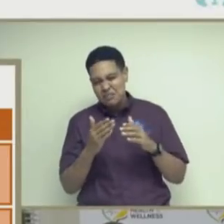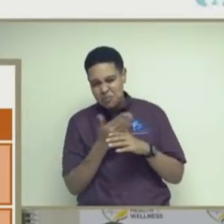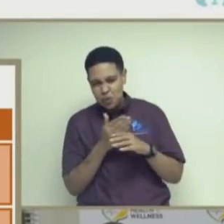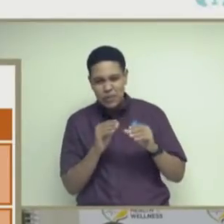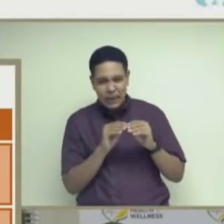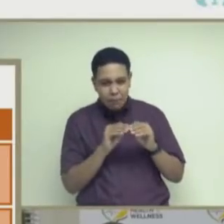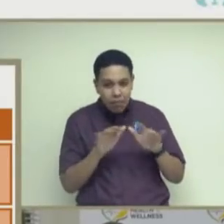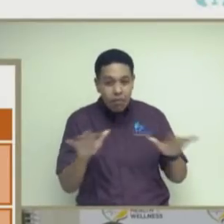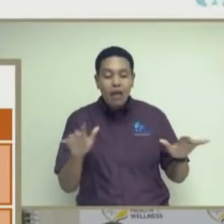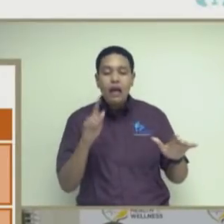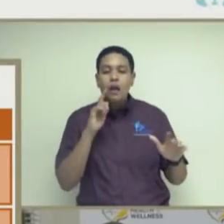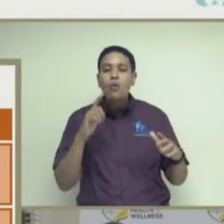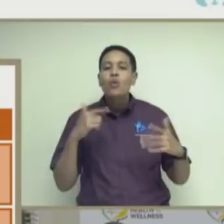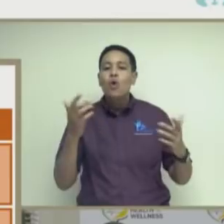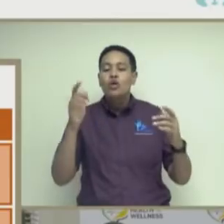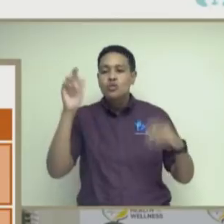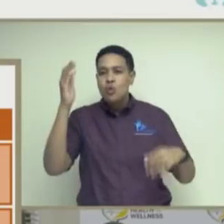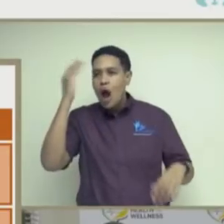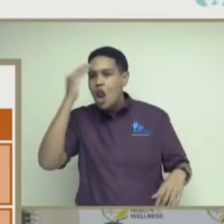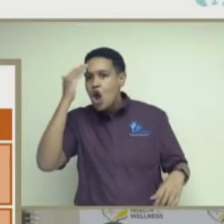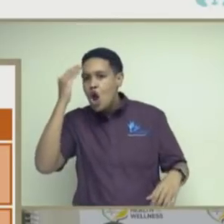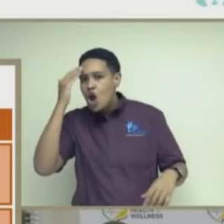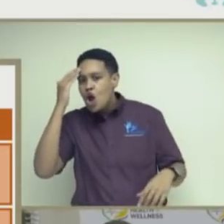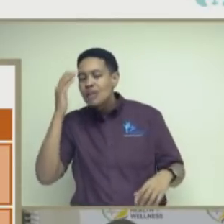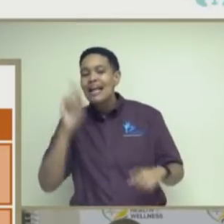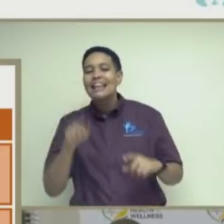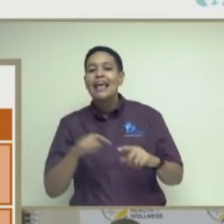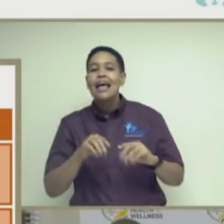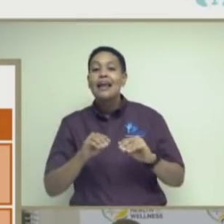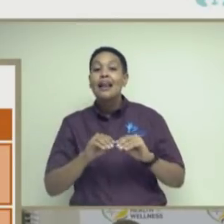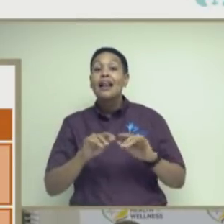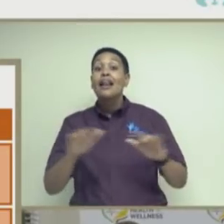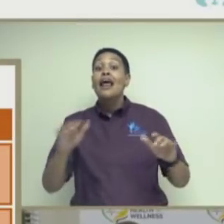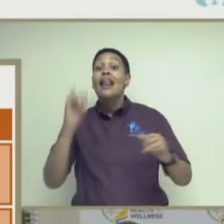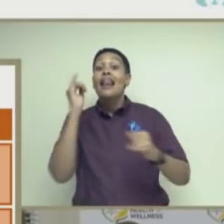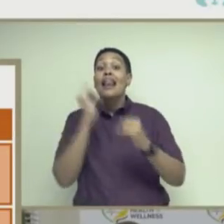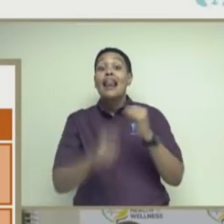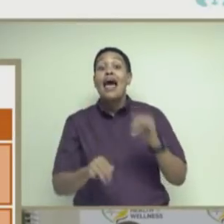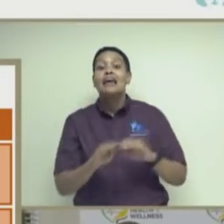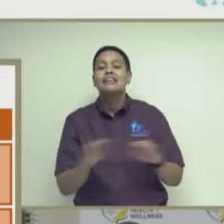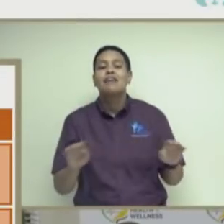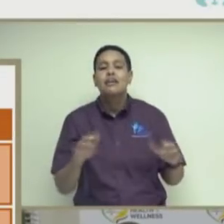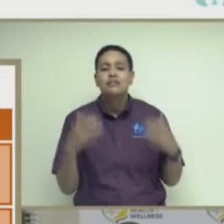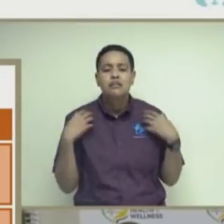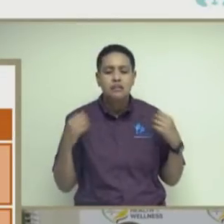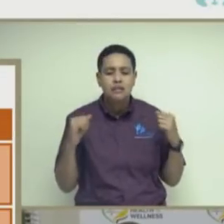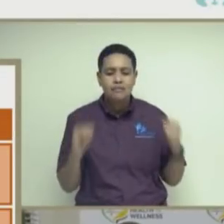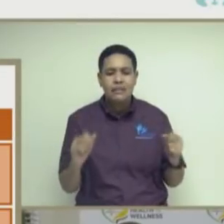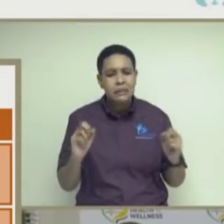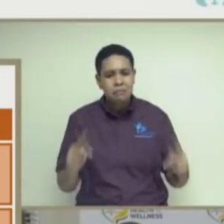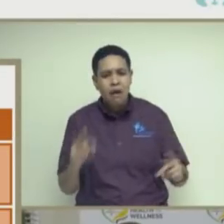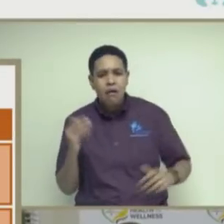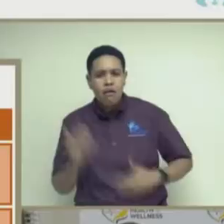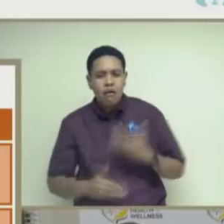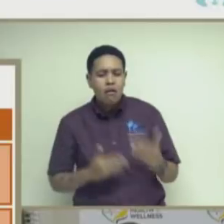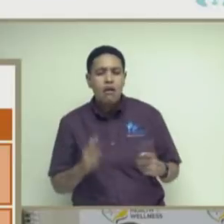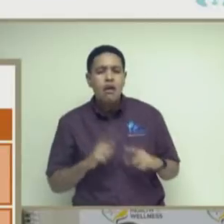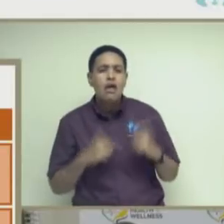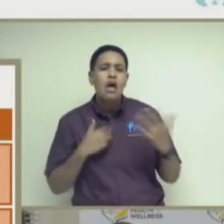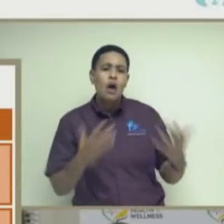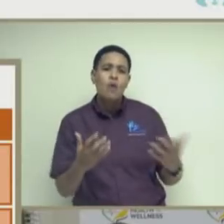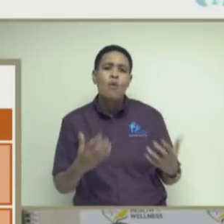move to the alert phase, and then the epidemic phase, and the last phase is the recovery phase. But I would like